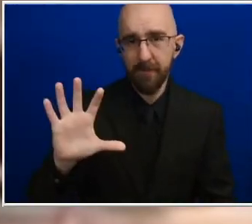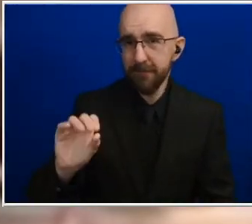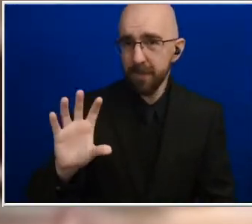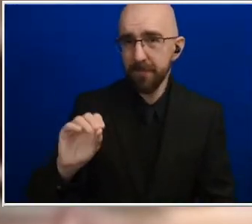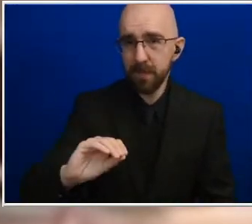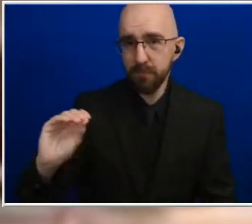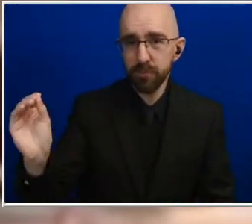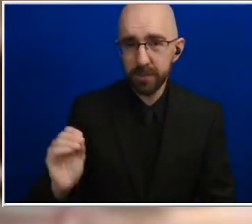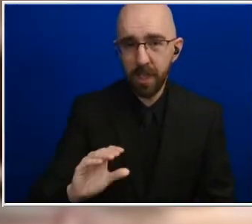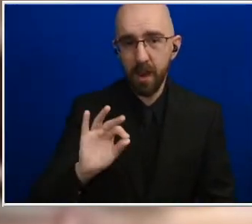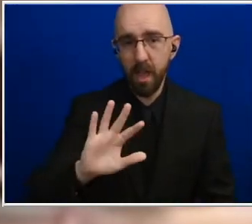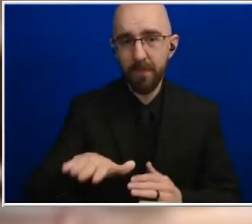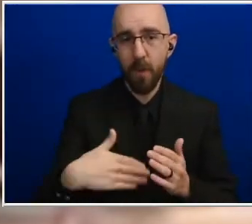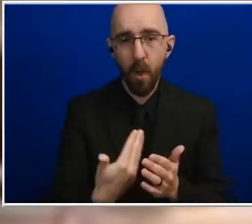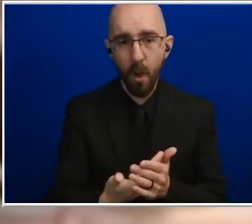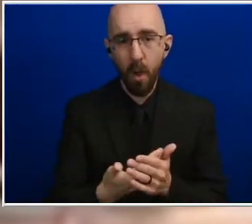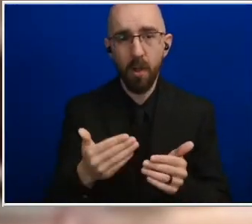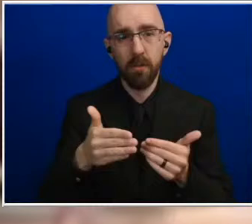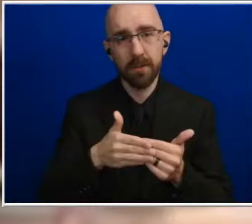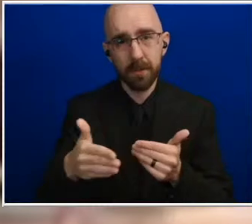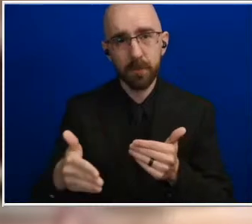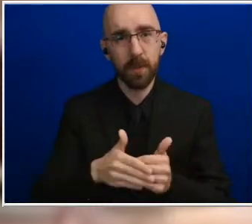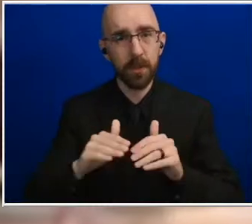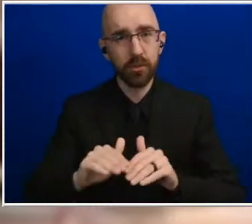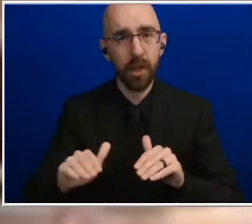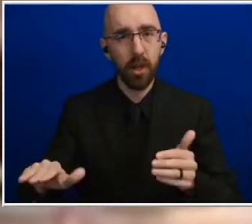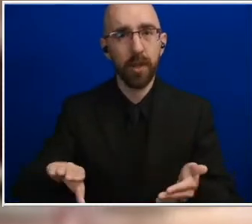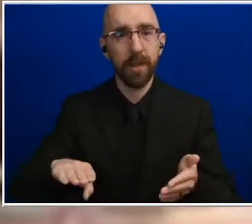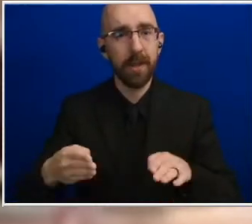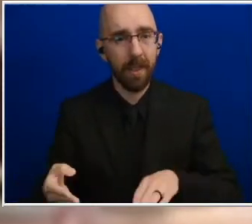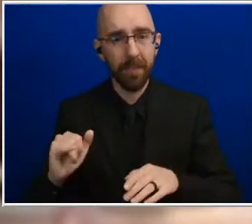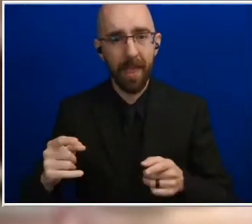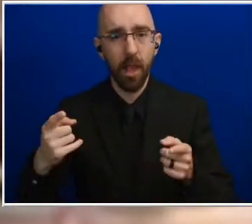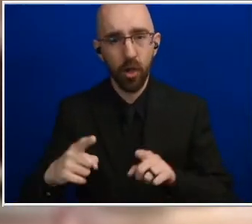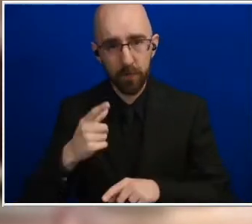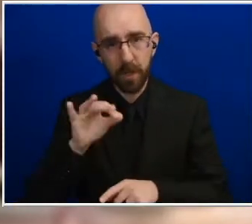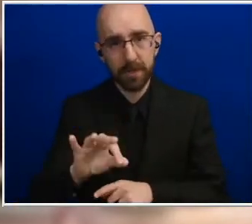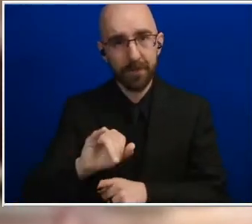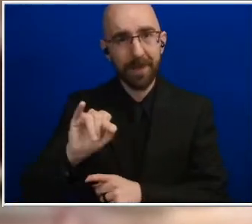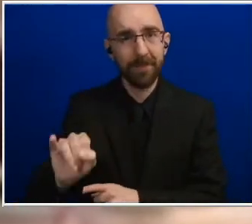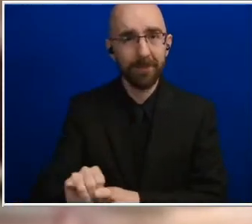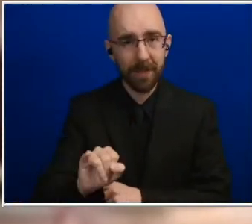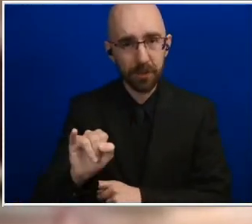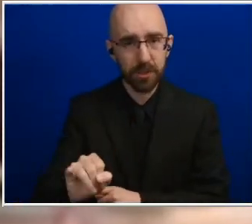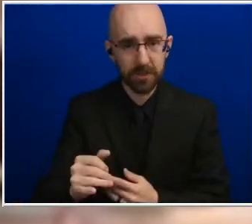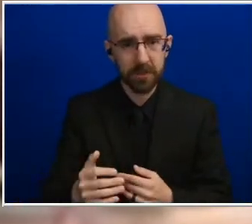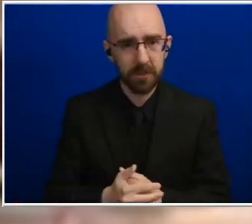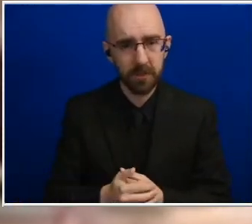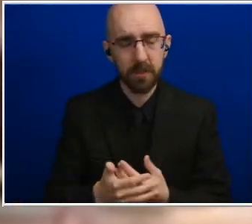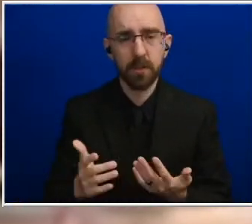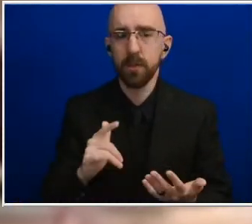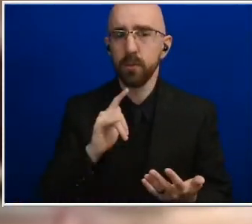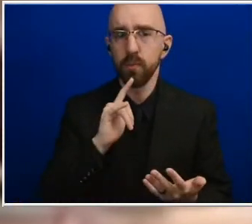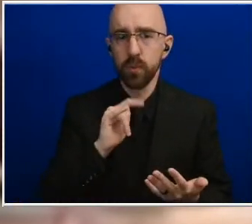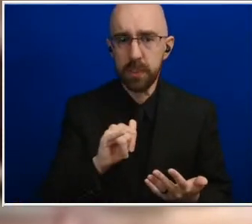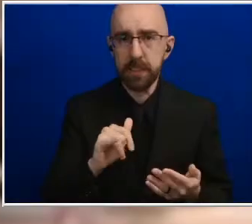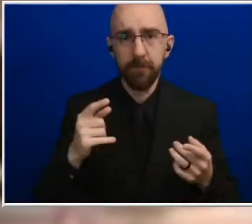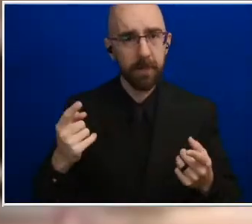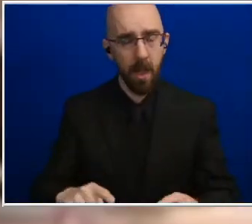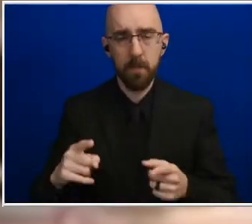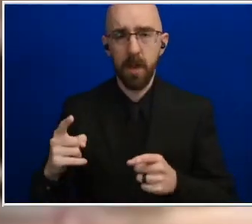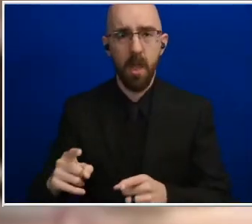of all the subsequent childhood deaths that occurred due to infections. So it's a real phenomena that has